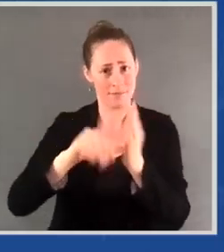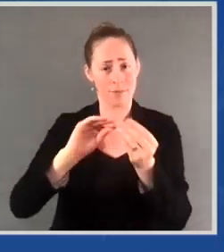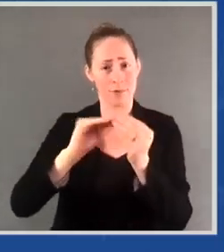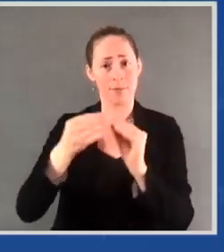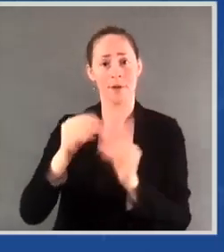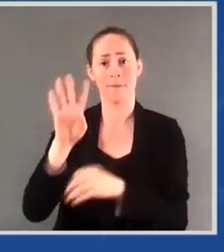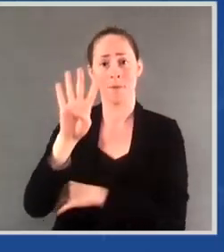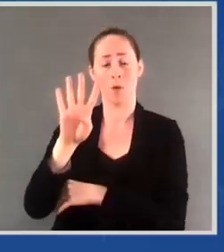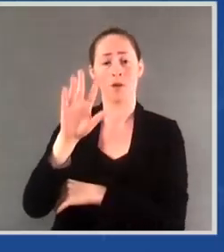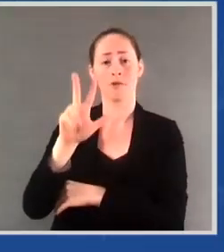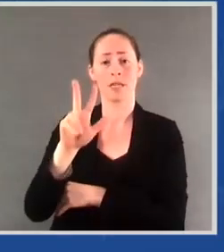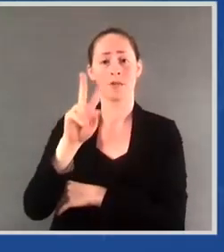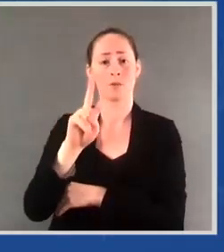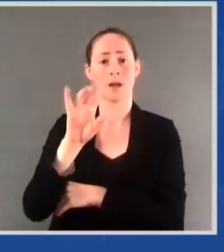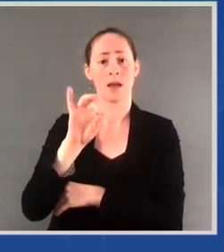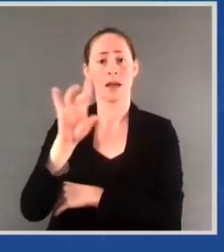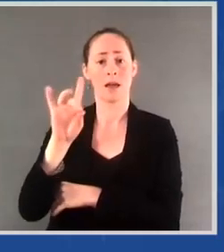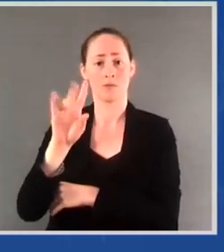438829.